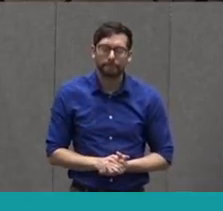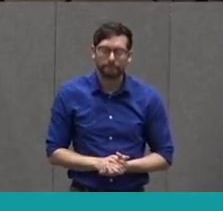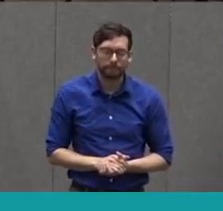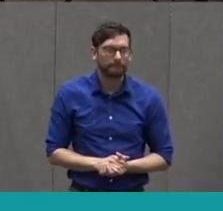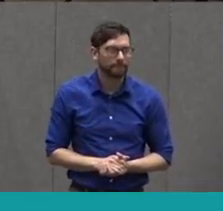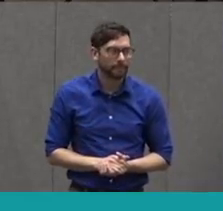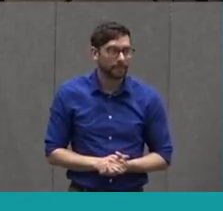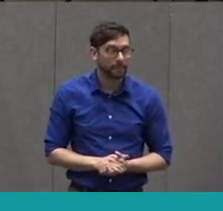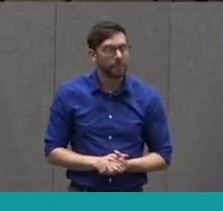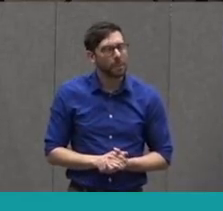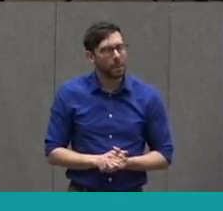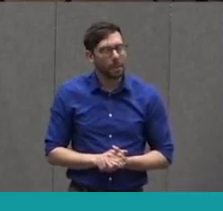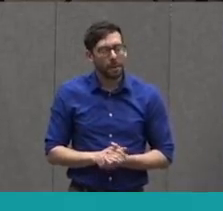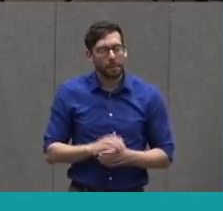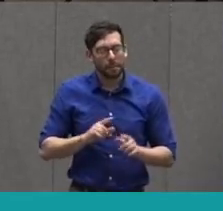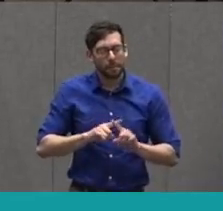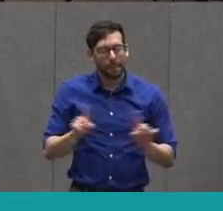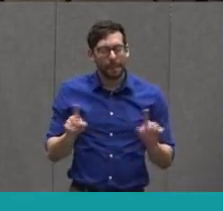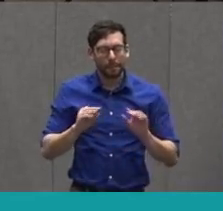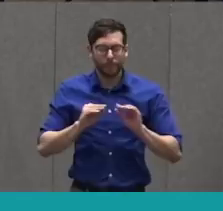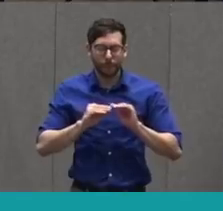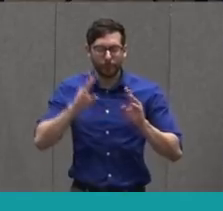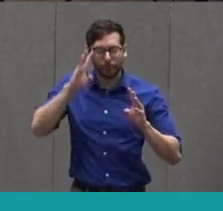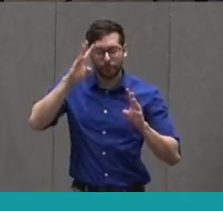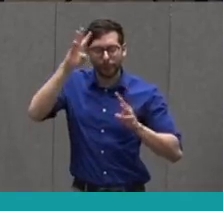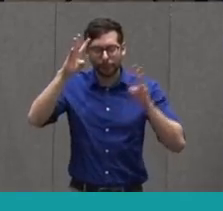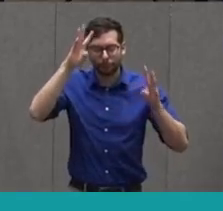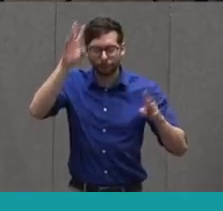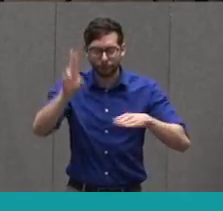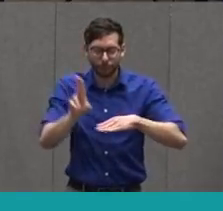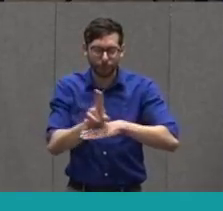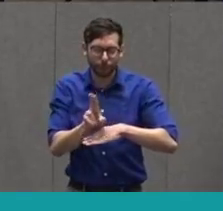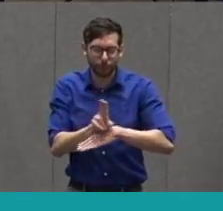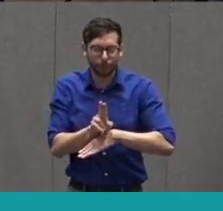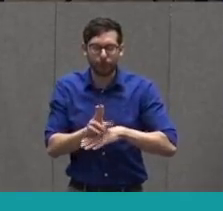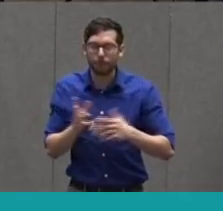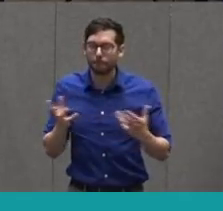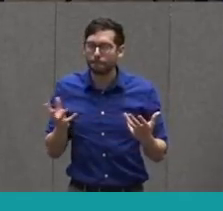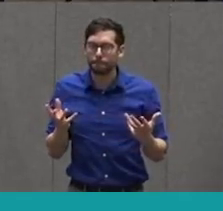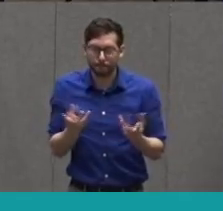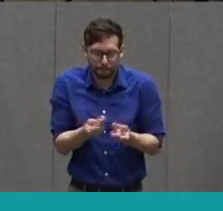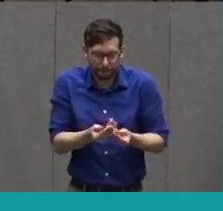but we can get creative. Maybe we dig with it.